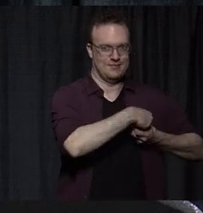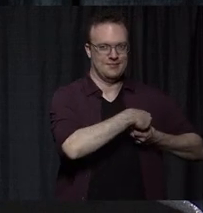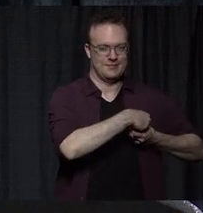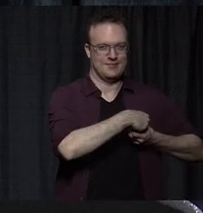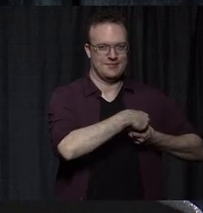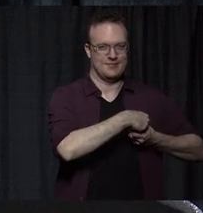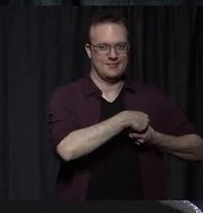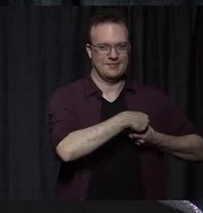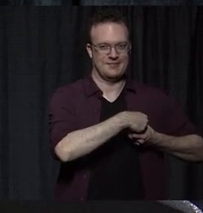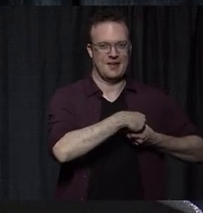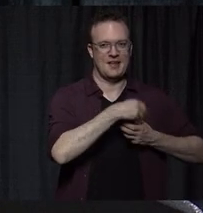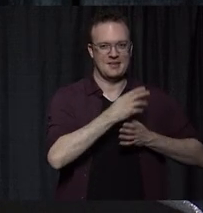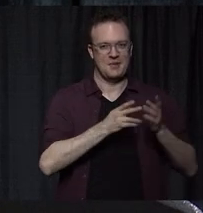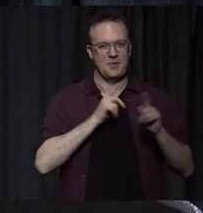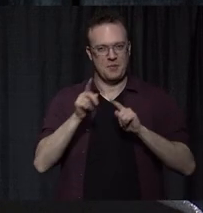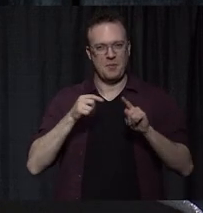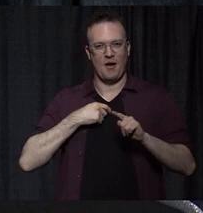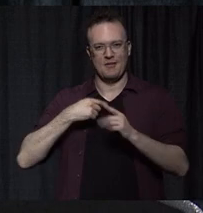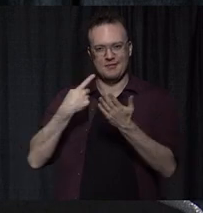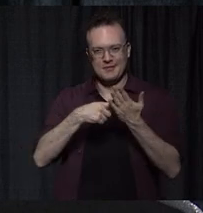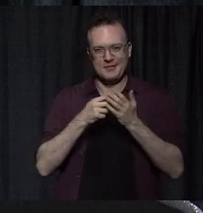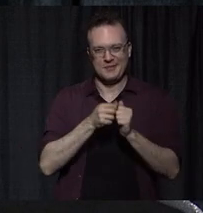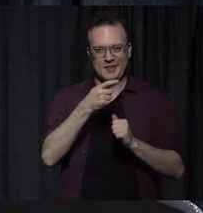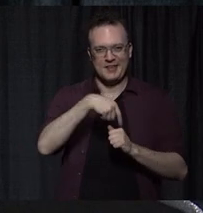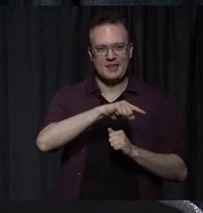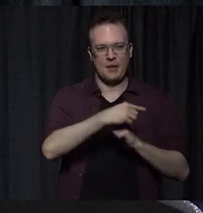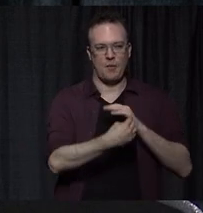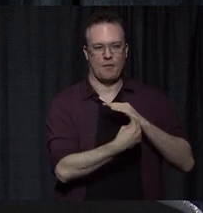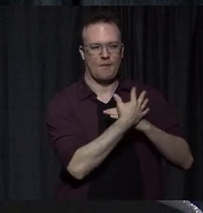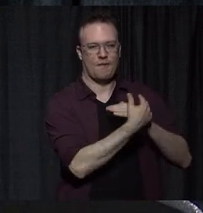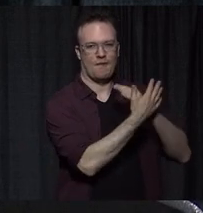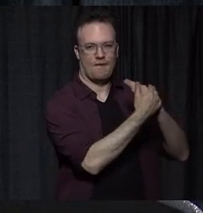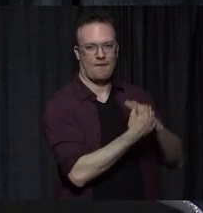to who have advised me well.